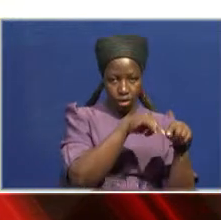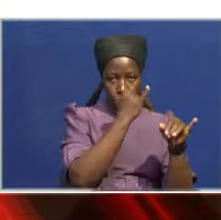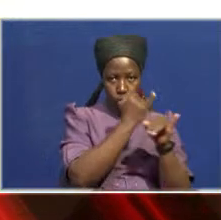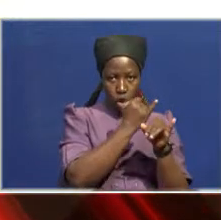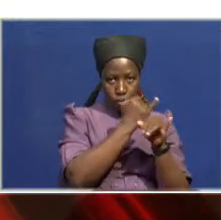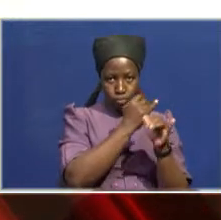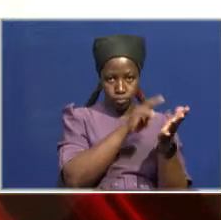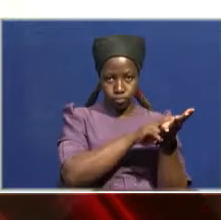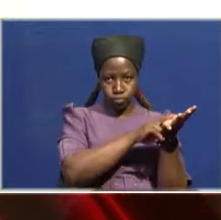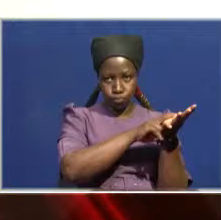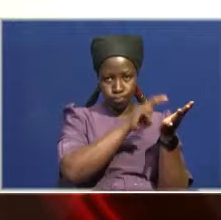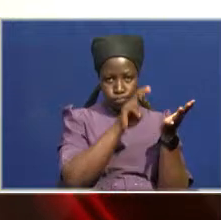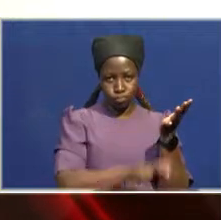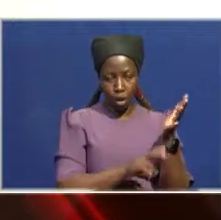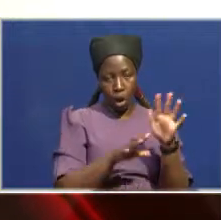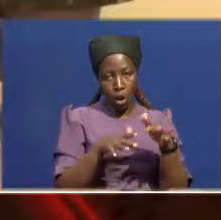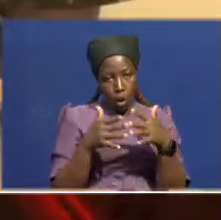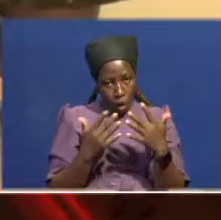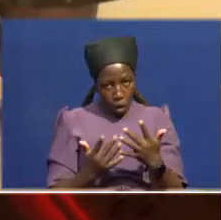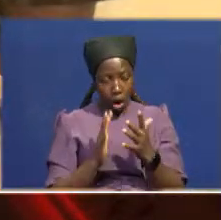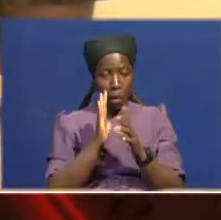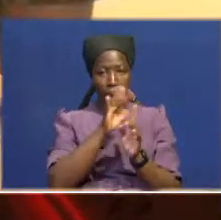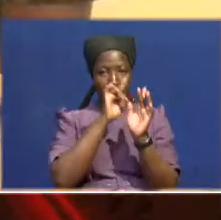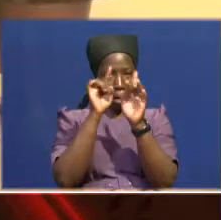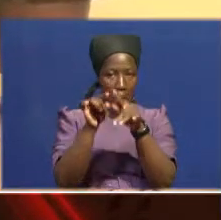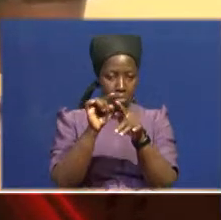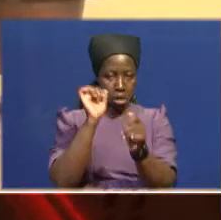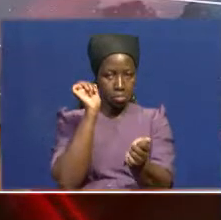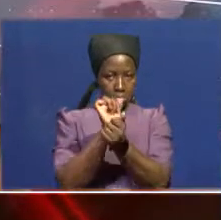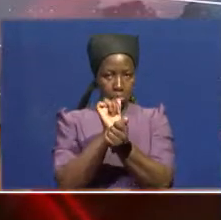or we catch up with them.